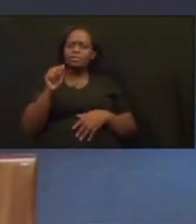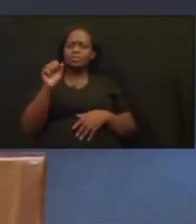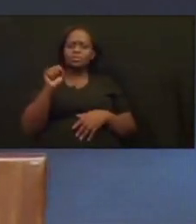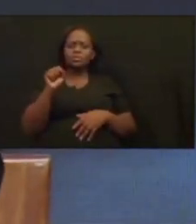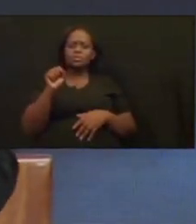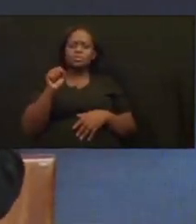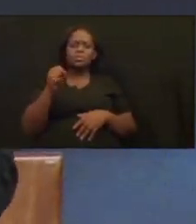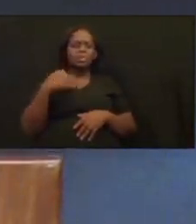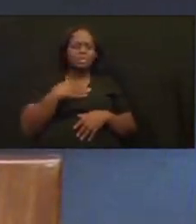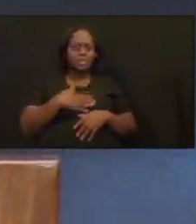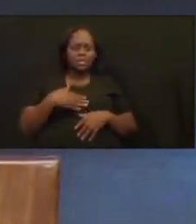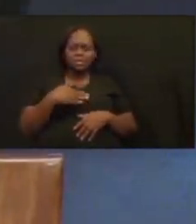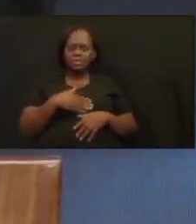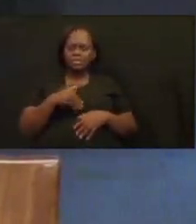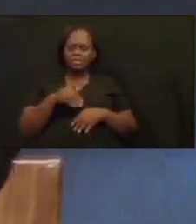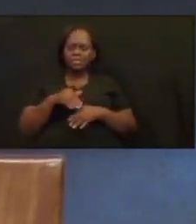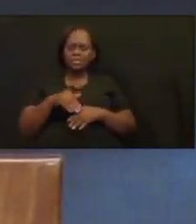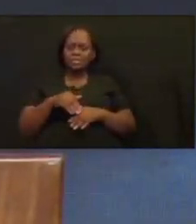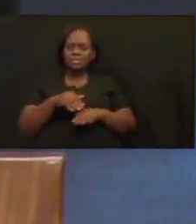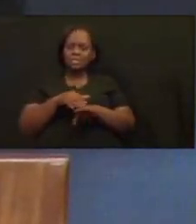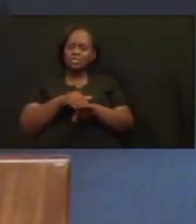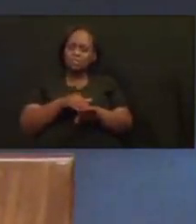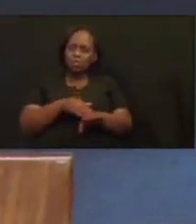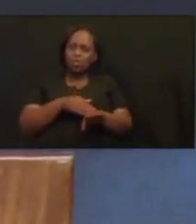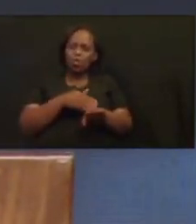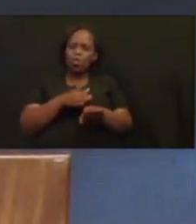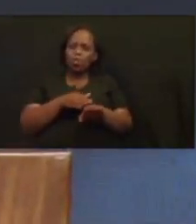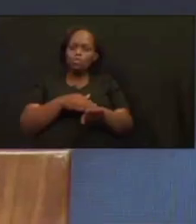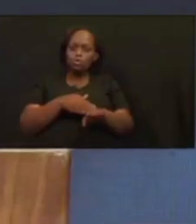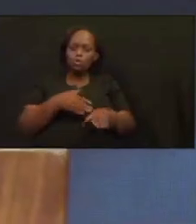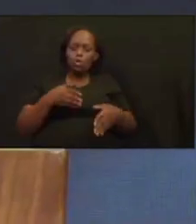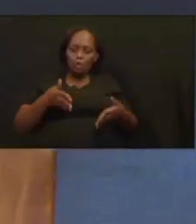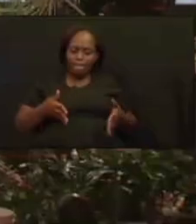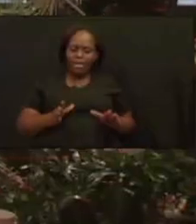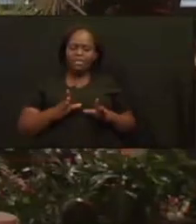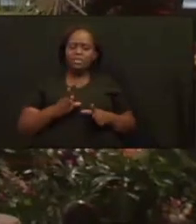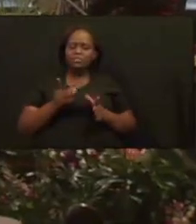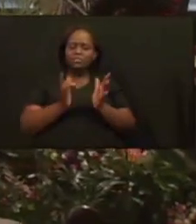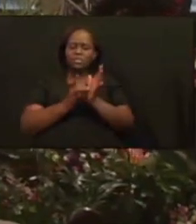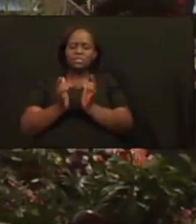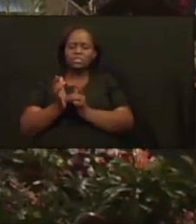of Jesus. He gave you a ministry to pray the word to arrive.